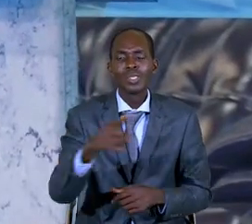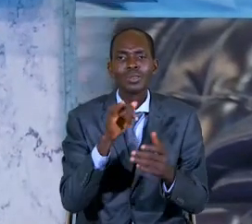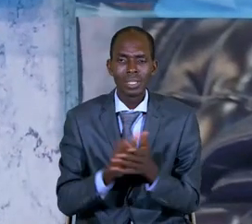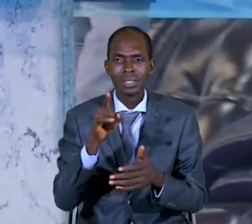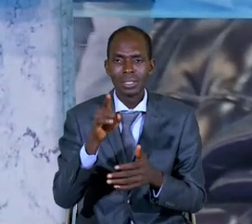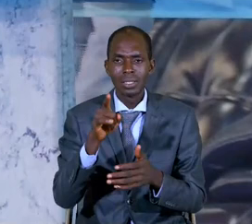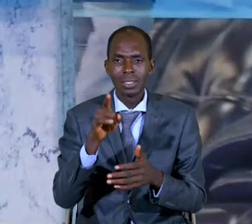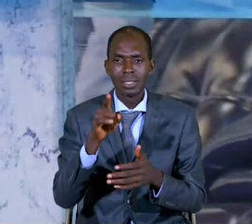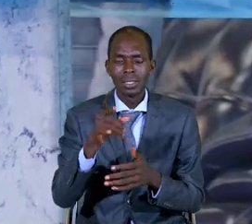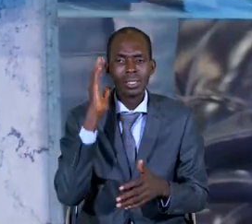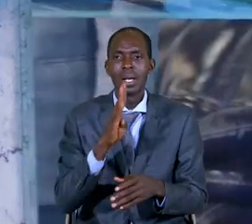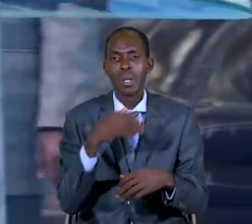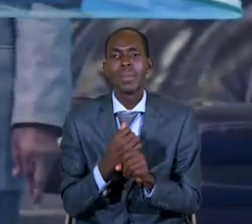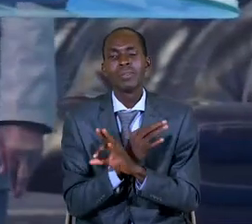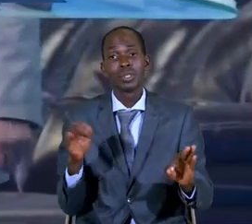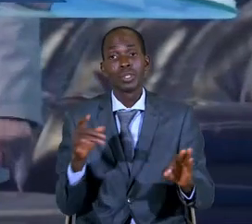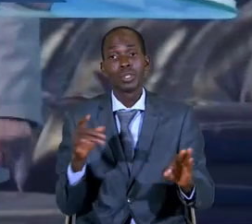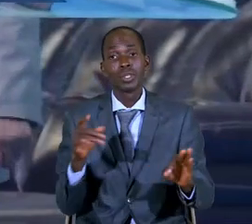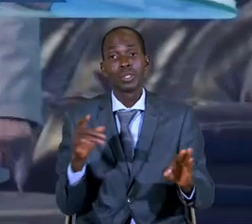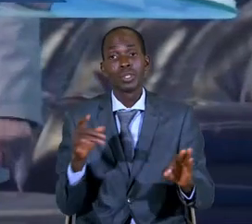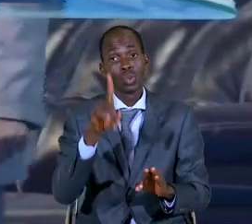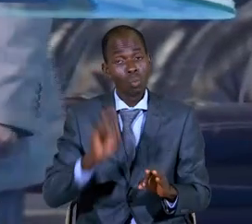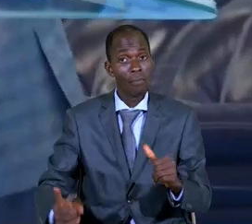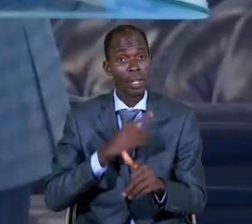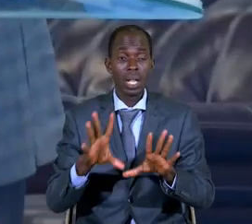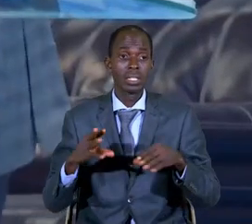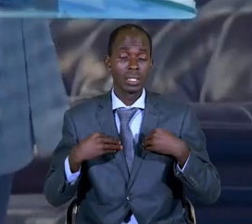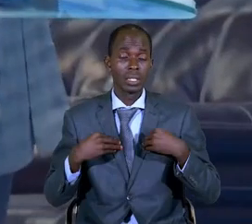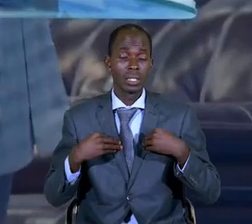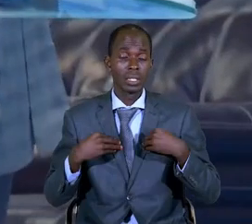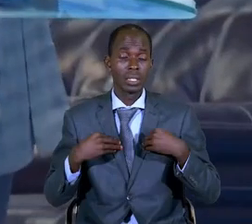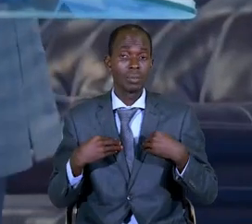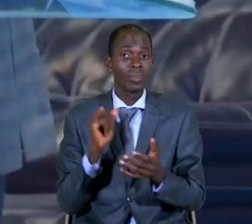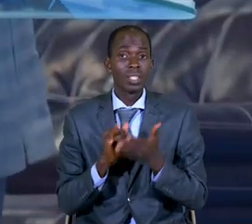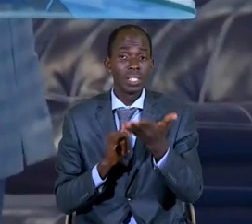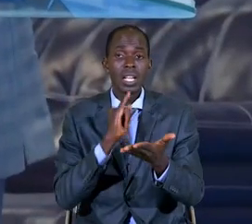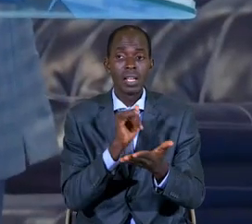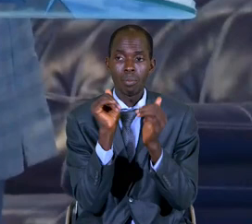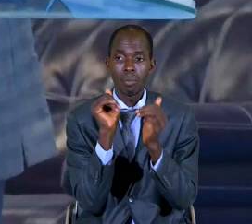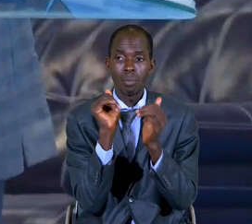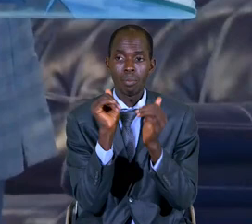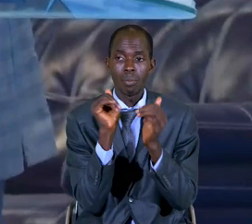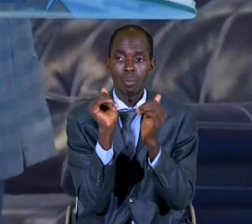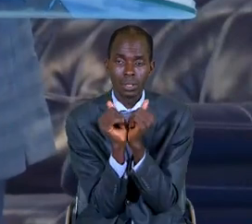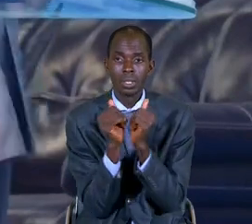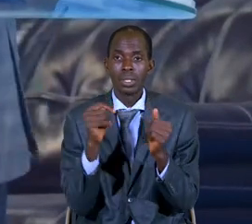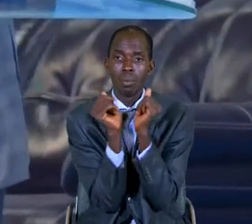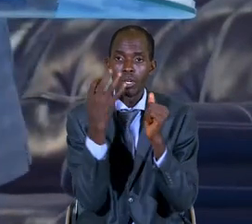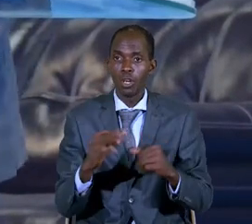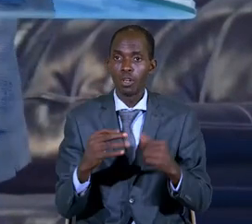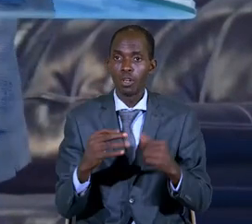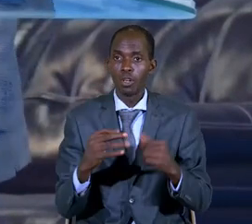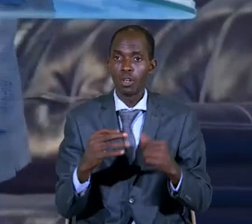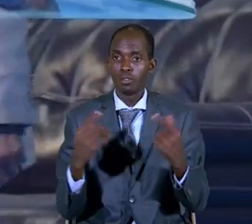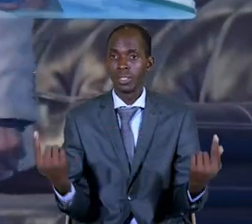free? You must accept that there is bondage, the bondage of sin,